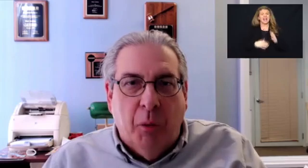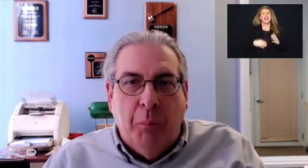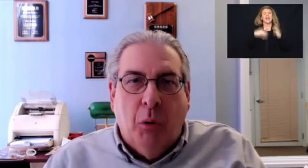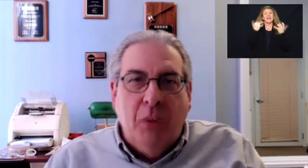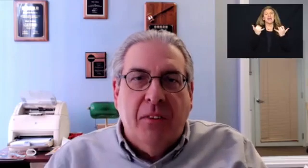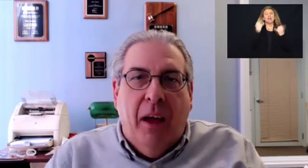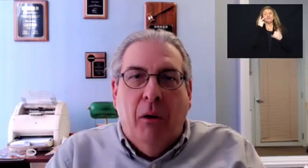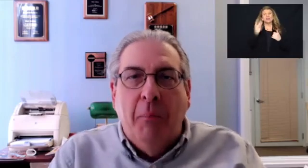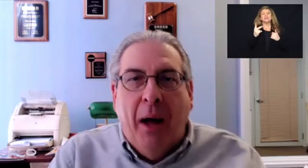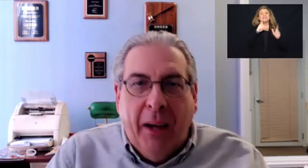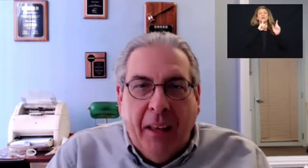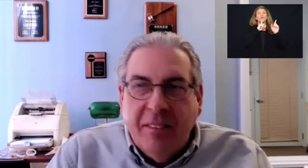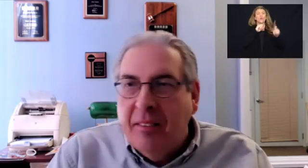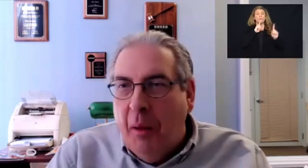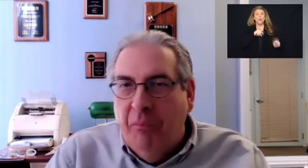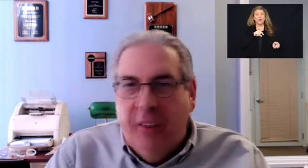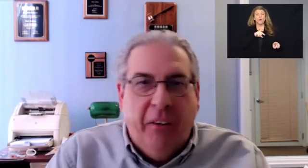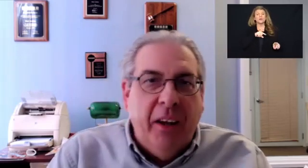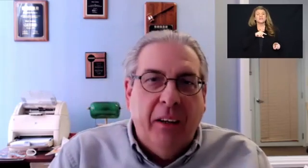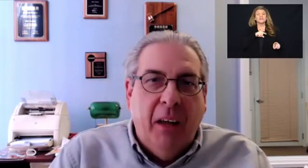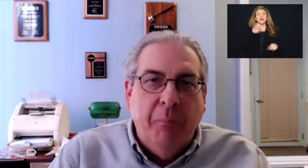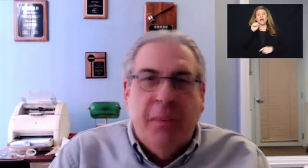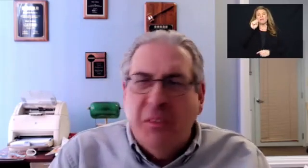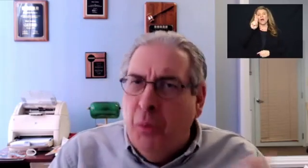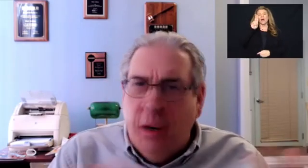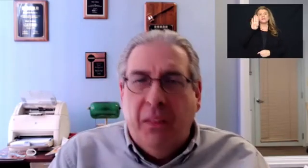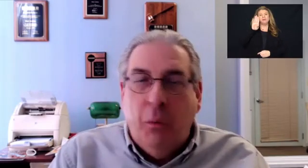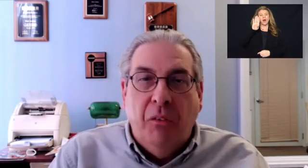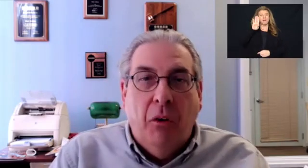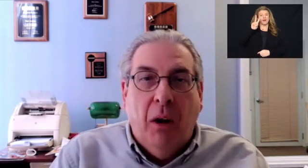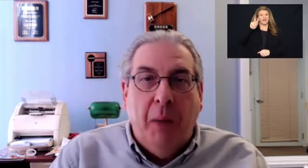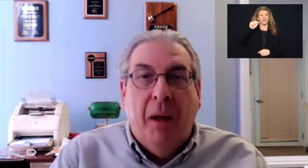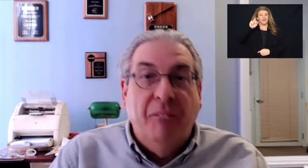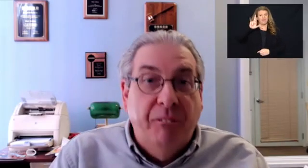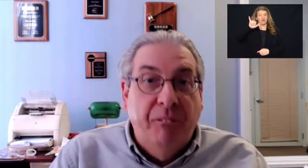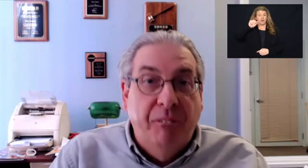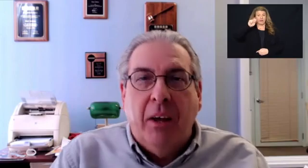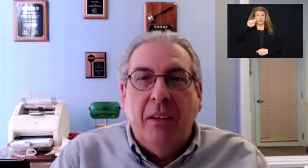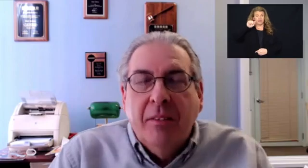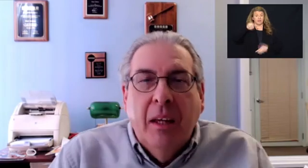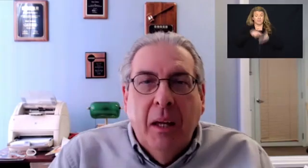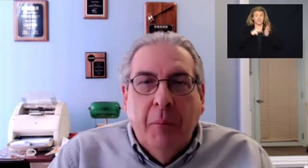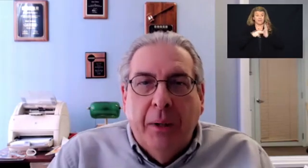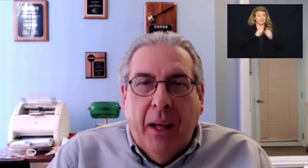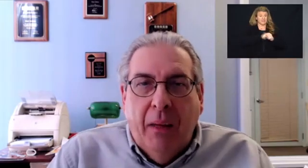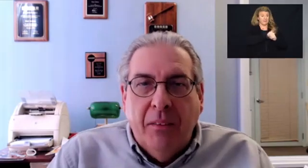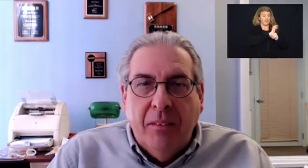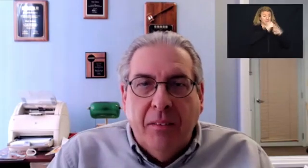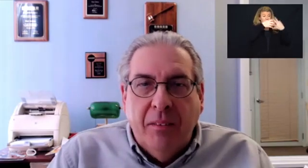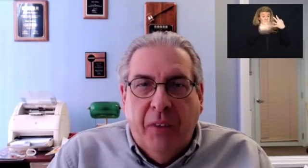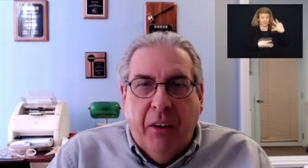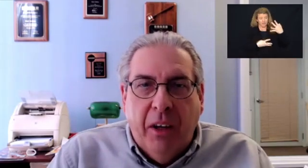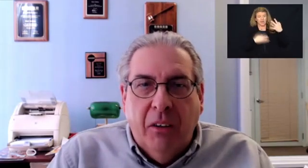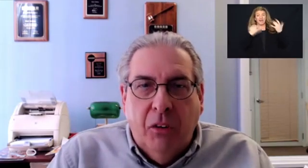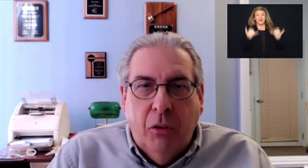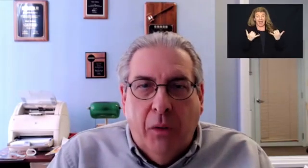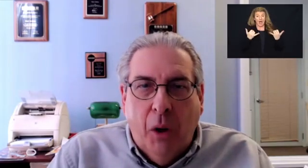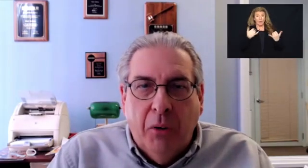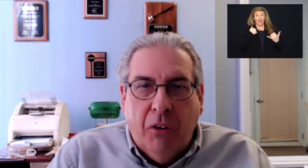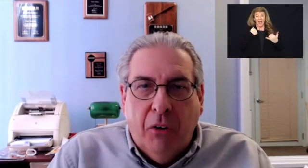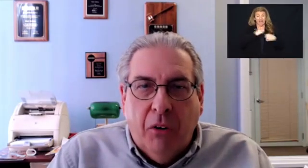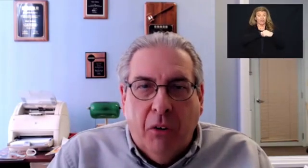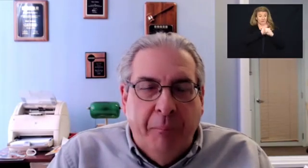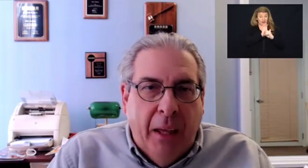see reports now about a subvariant. Up to this point, I think we've heard a lot about variants, but now this subvariant to